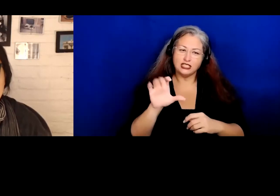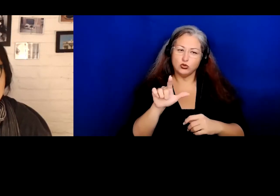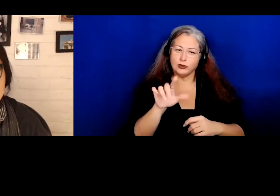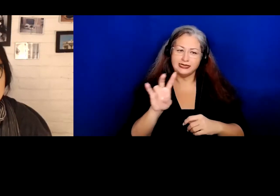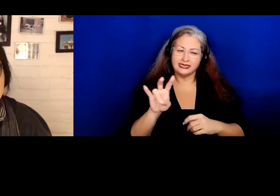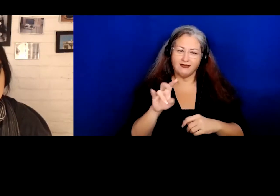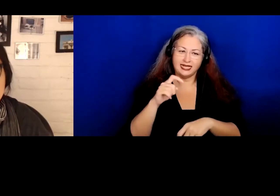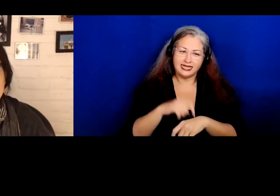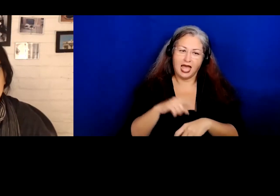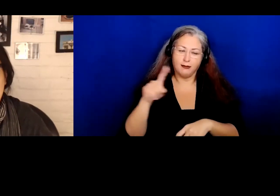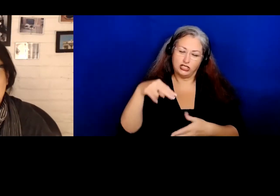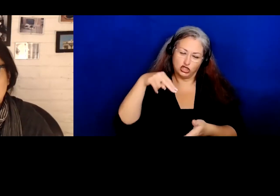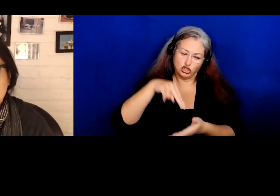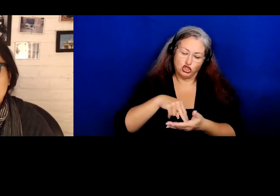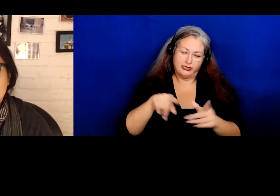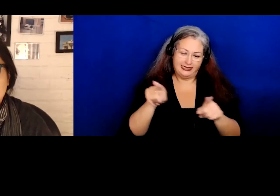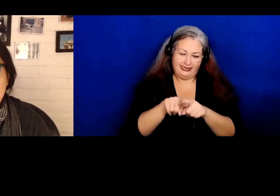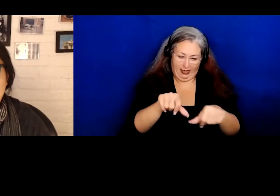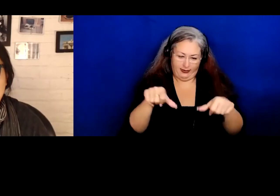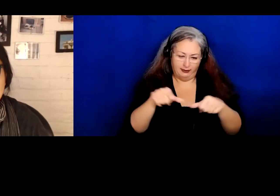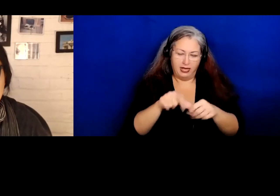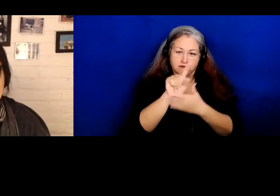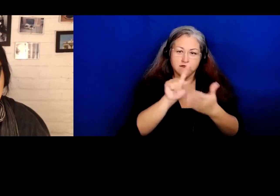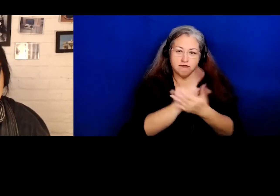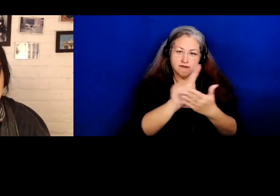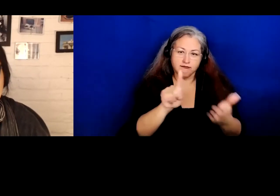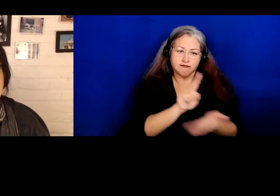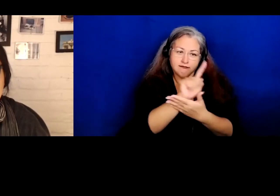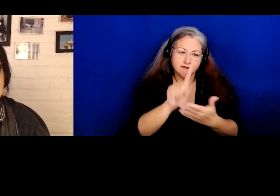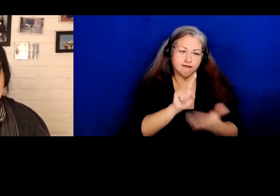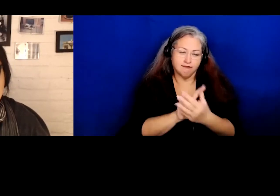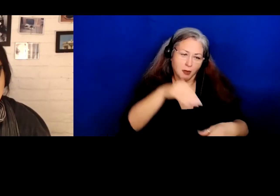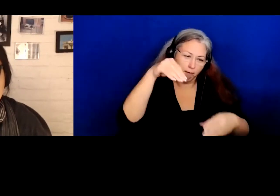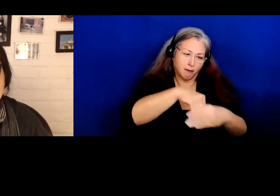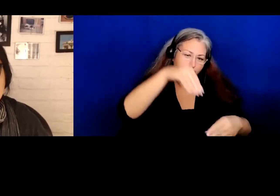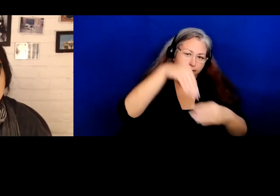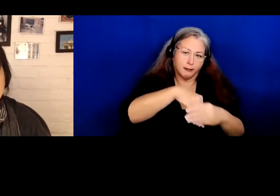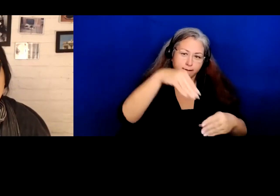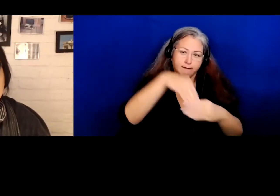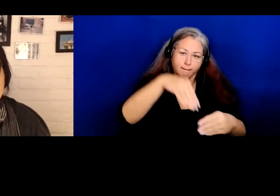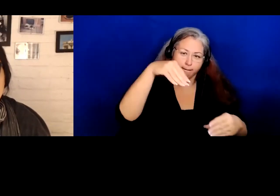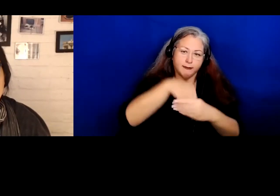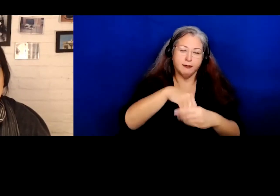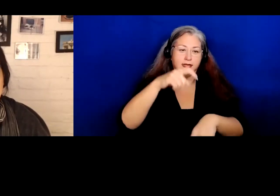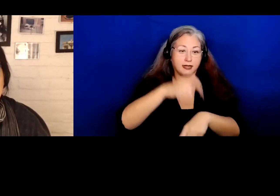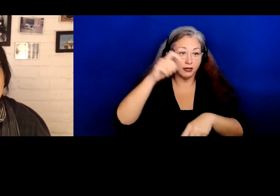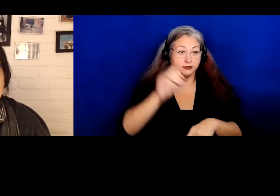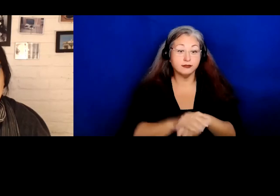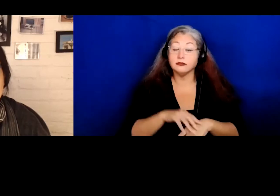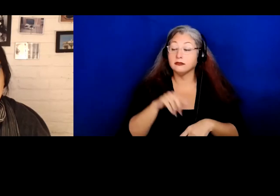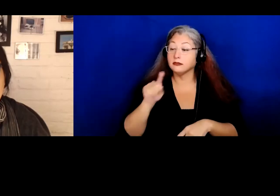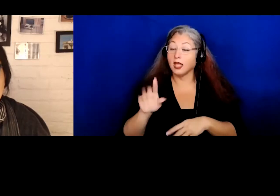8,627 times he stood in the same spot, every hour on the hour that he punched the clock. In the film,